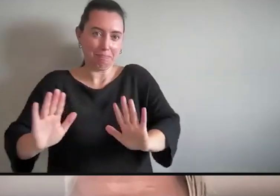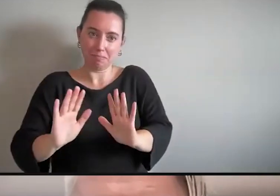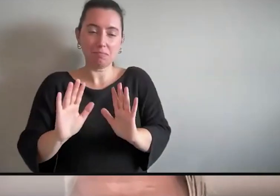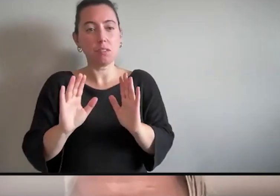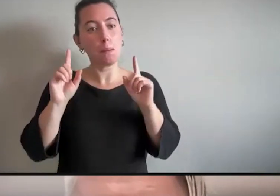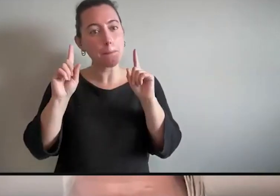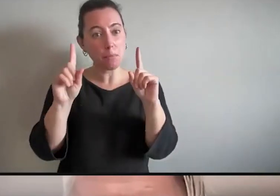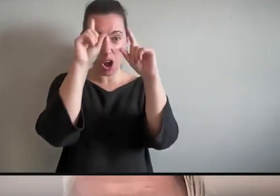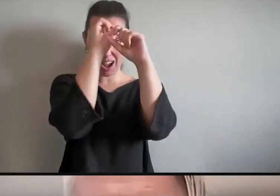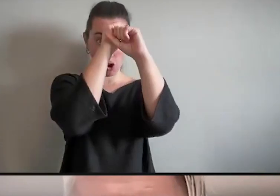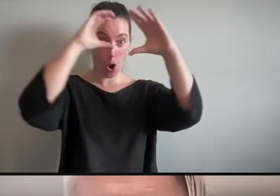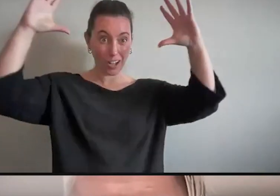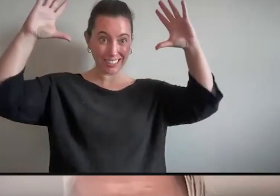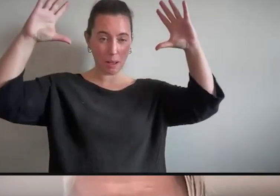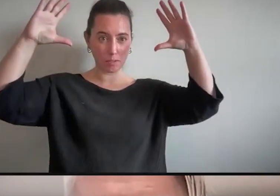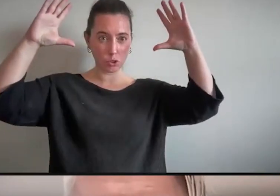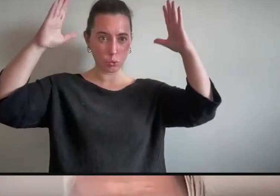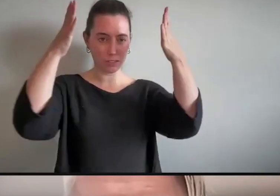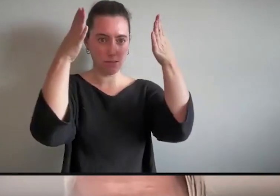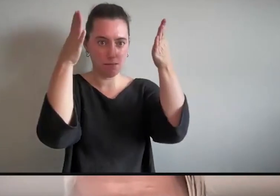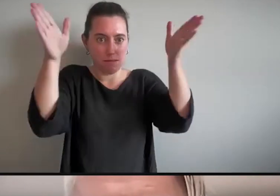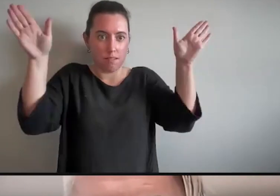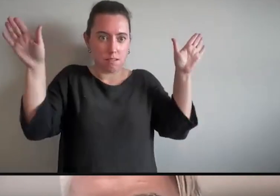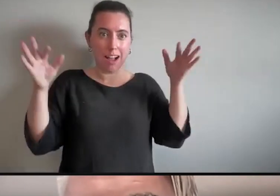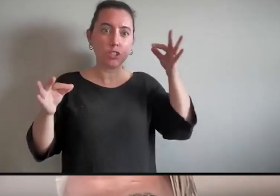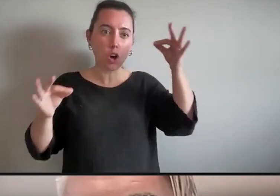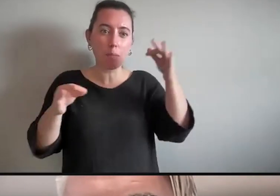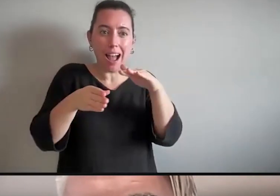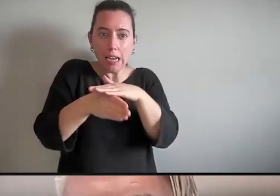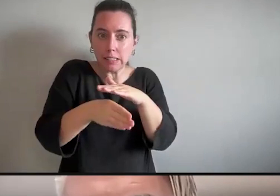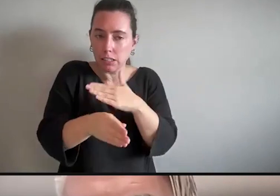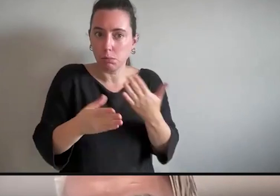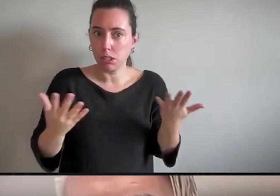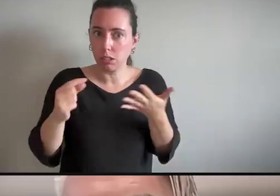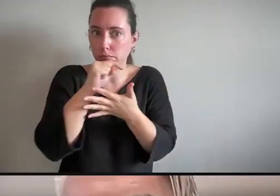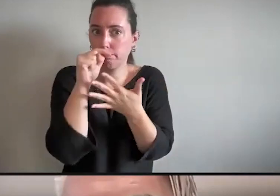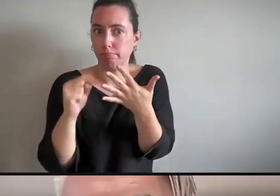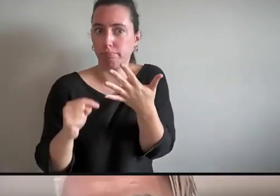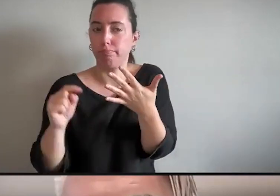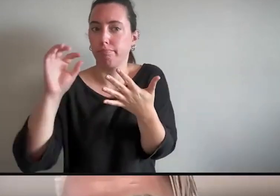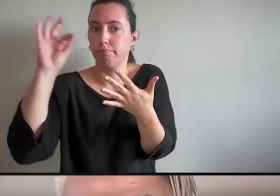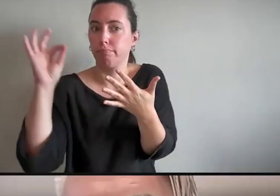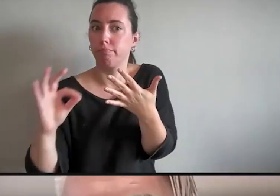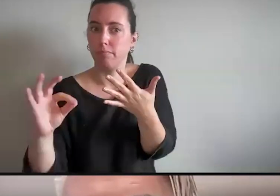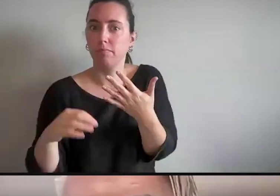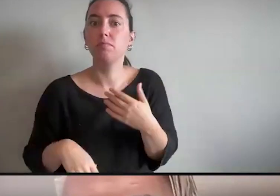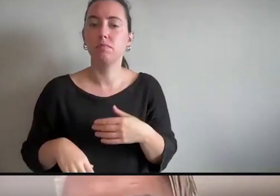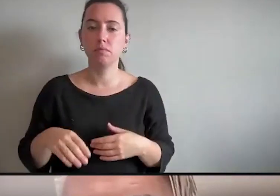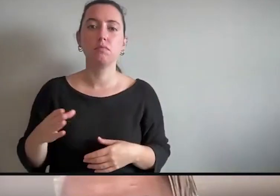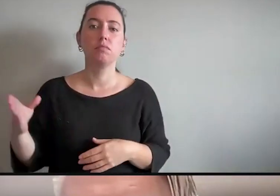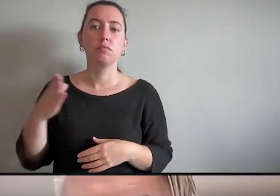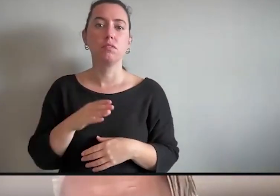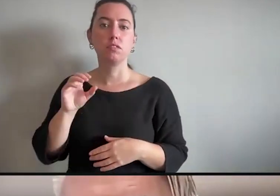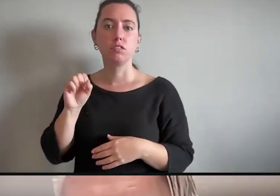conceptual idea of what is accessibility in a document today in Europe. I think it's very valid, very